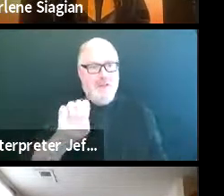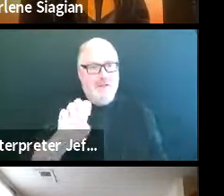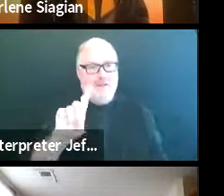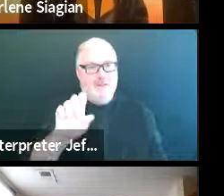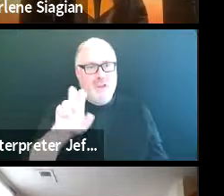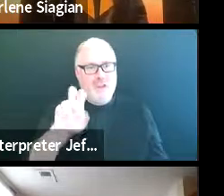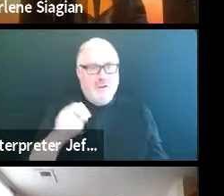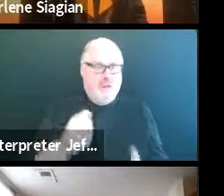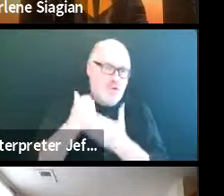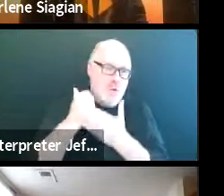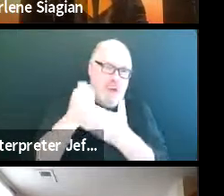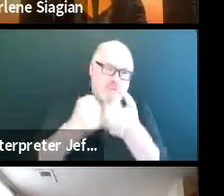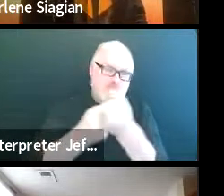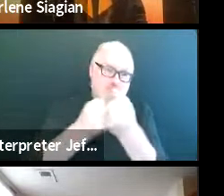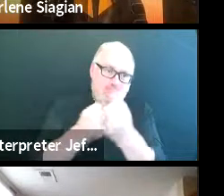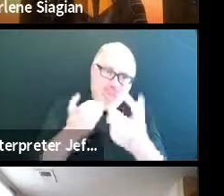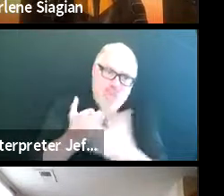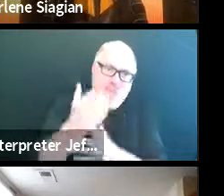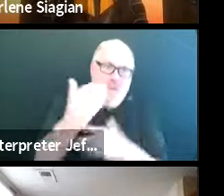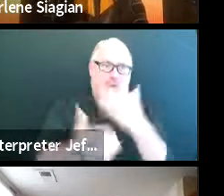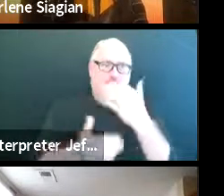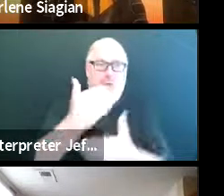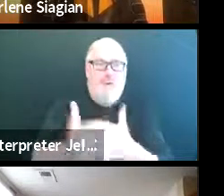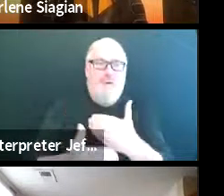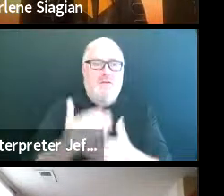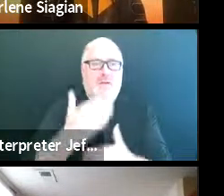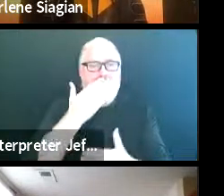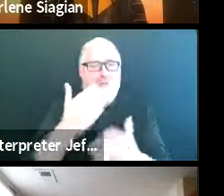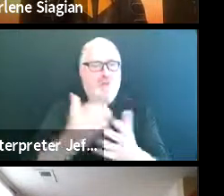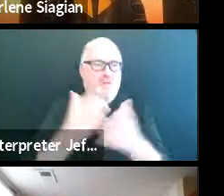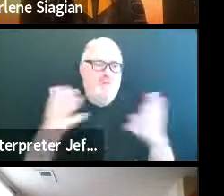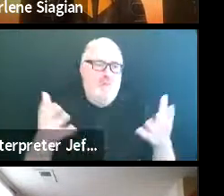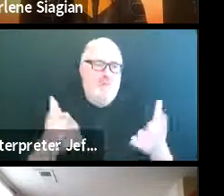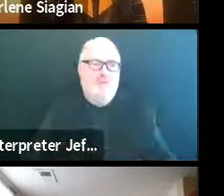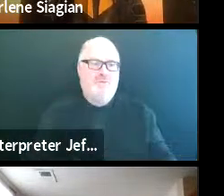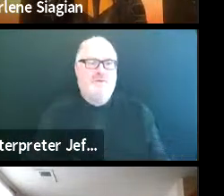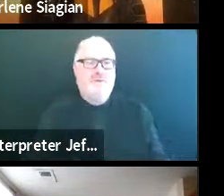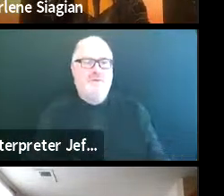helping cheerlead me through the process. Thank you so much.